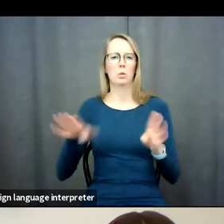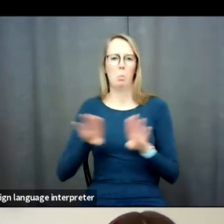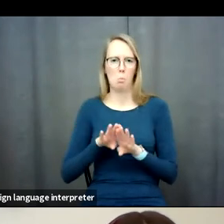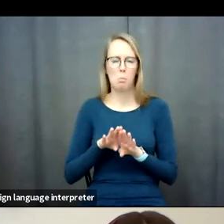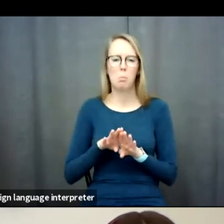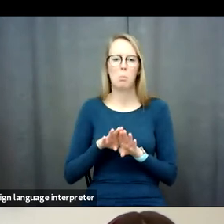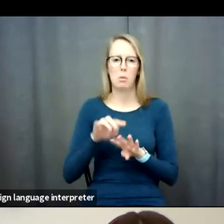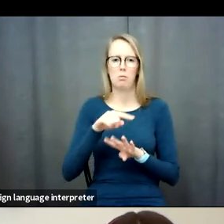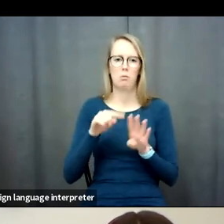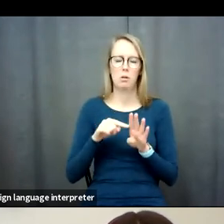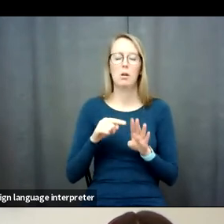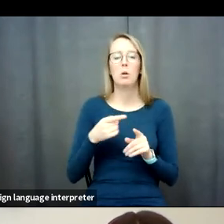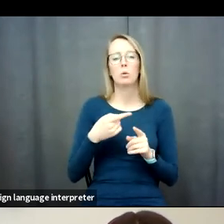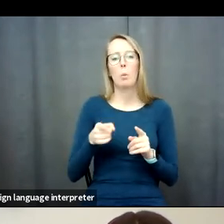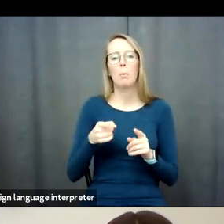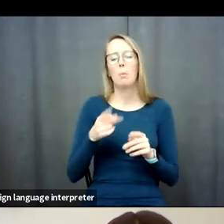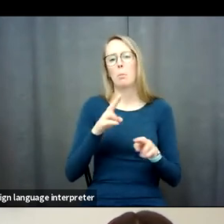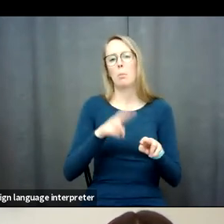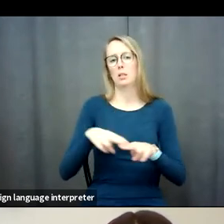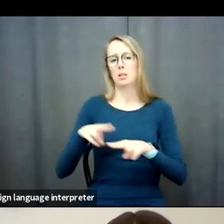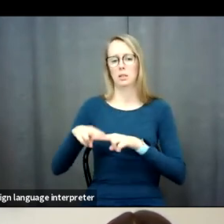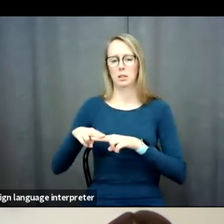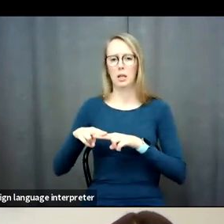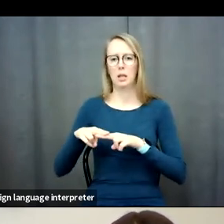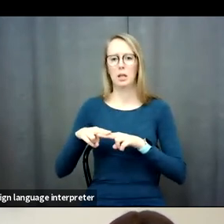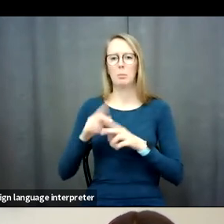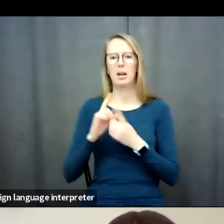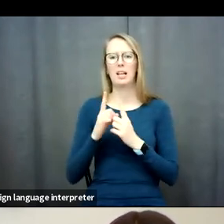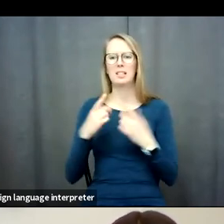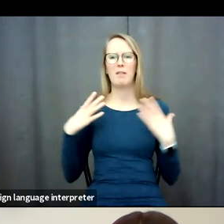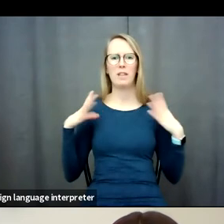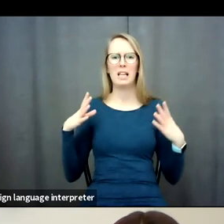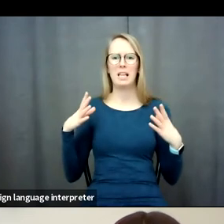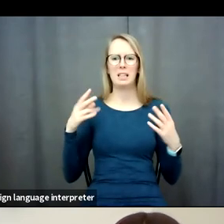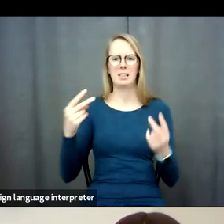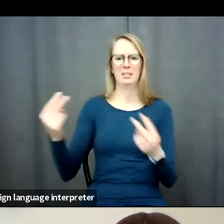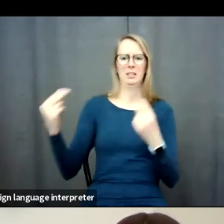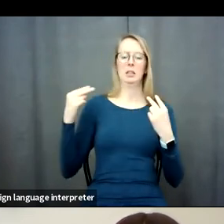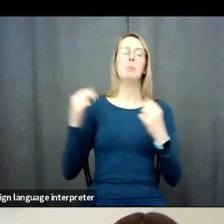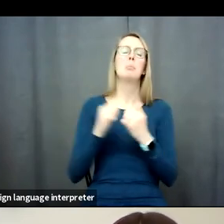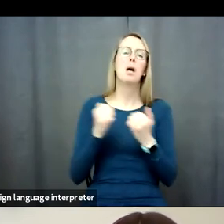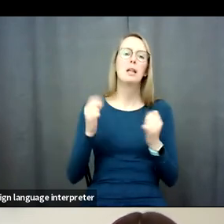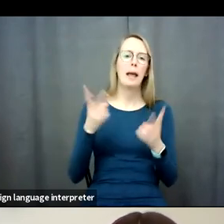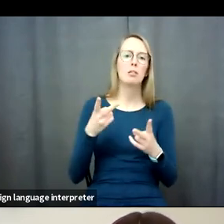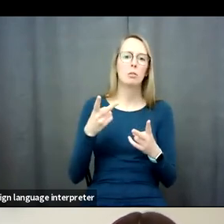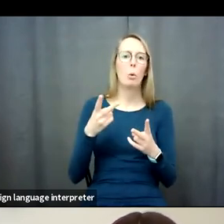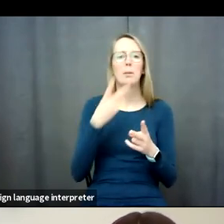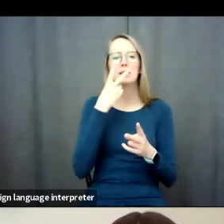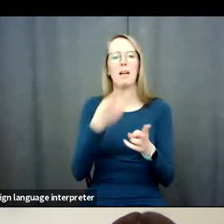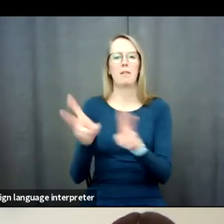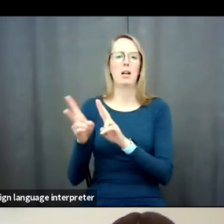And these are places where you might not want to be seen, but you are seen. And